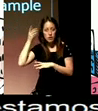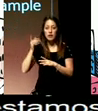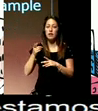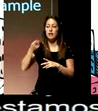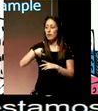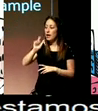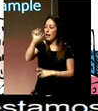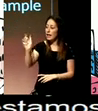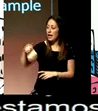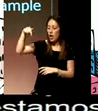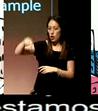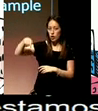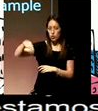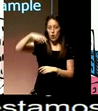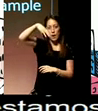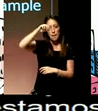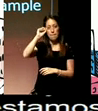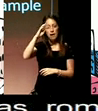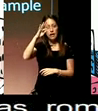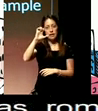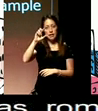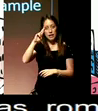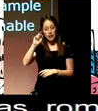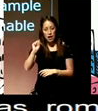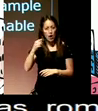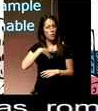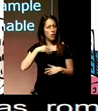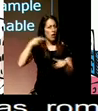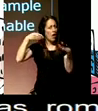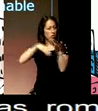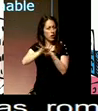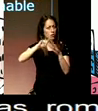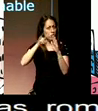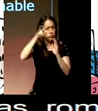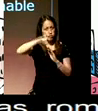fully enables access to everybody and a safe view of the finds.